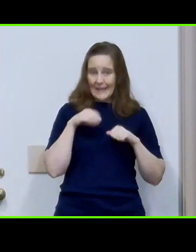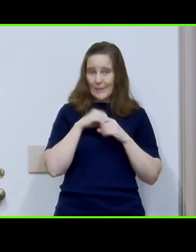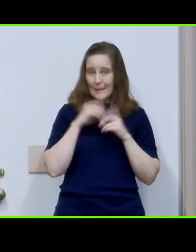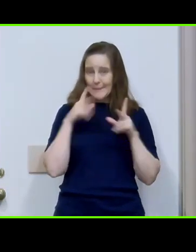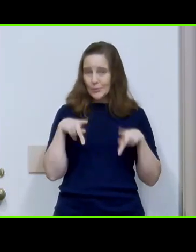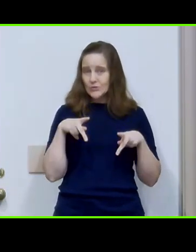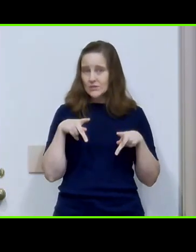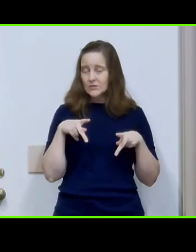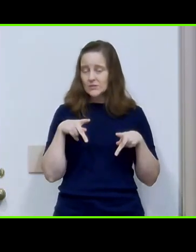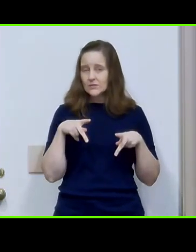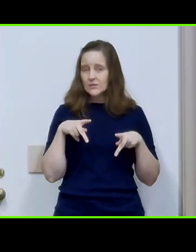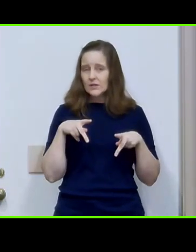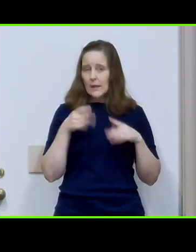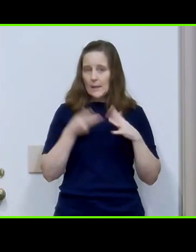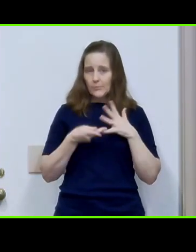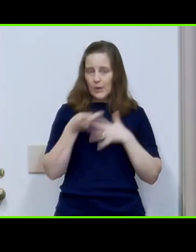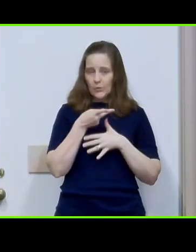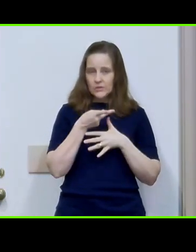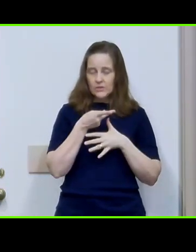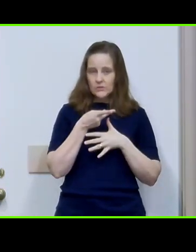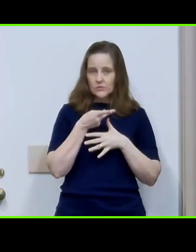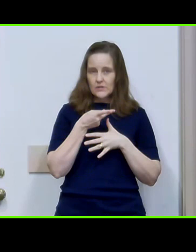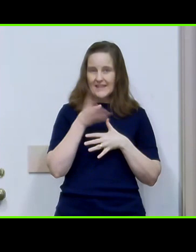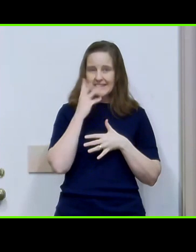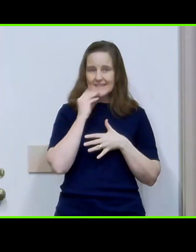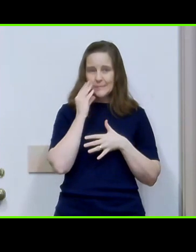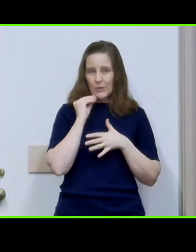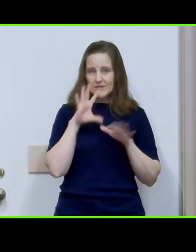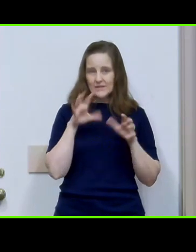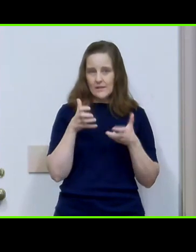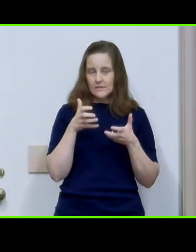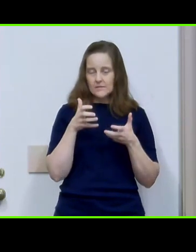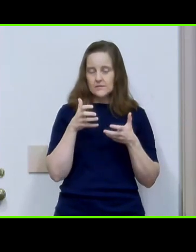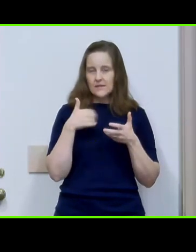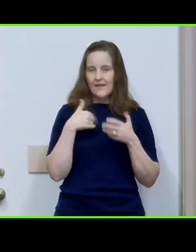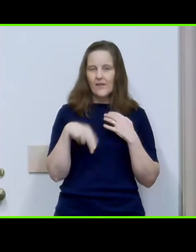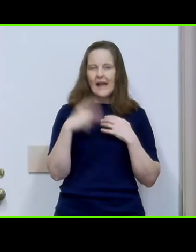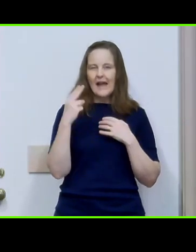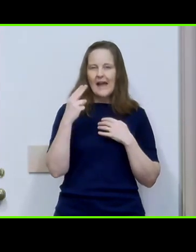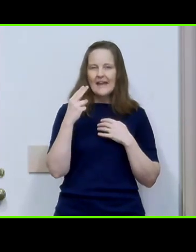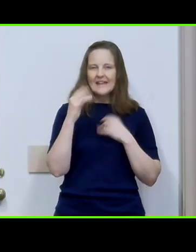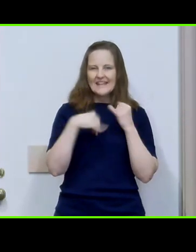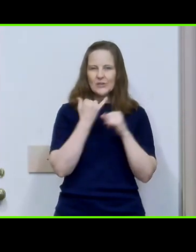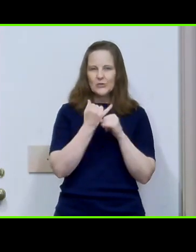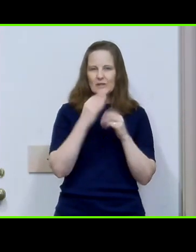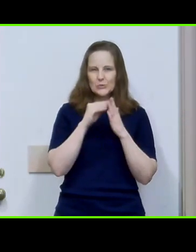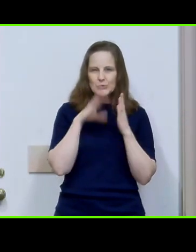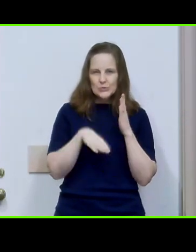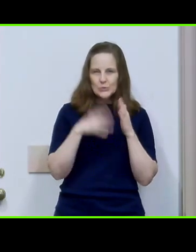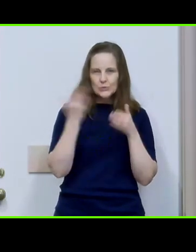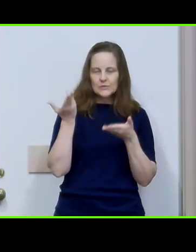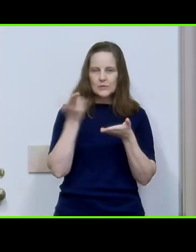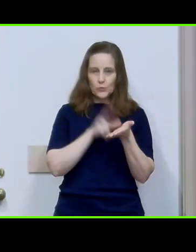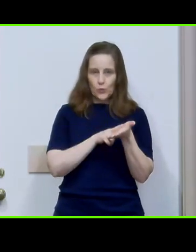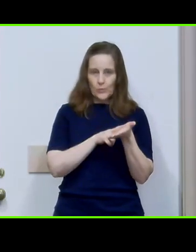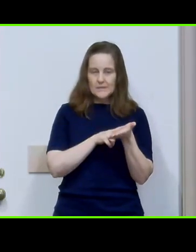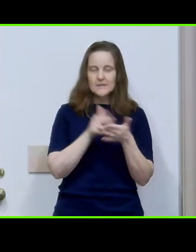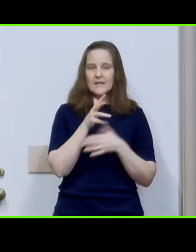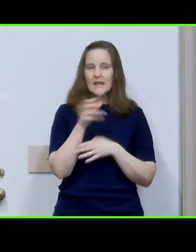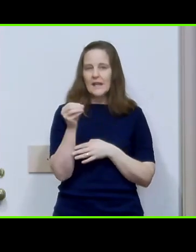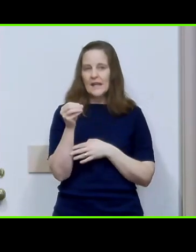we prioritize those classes that are experiential in nature, that have high international student enrollments, and